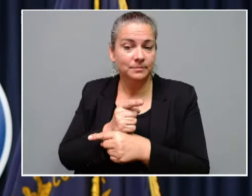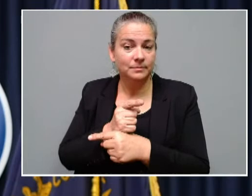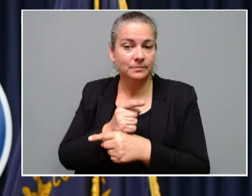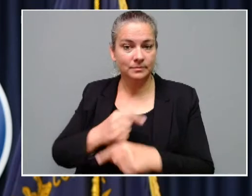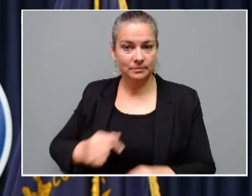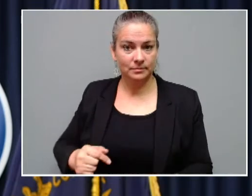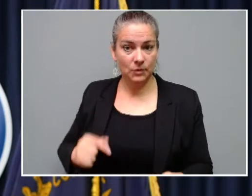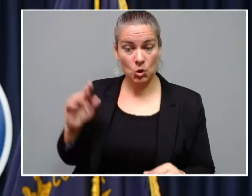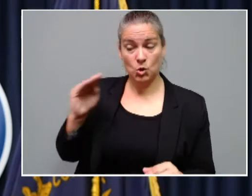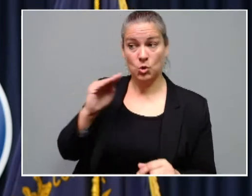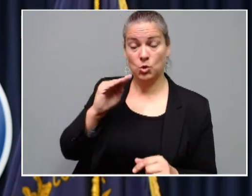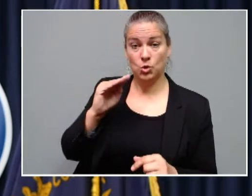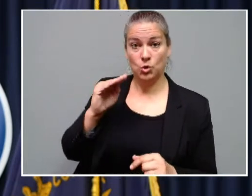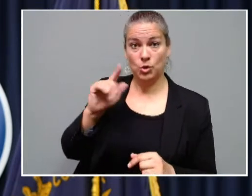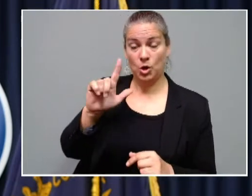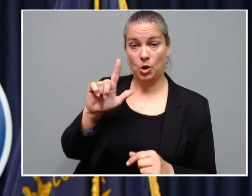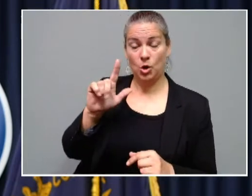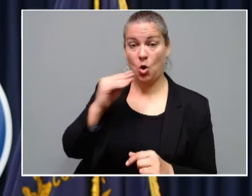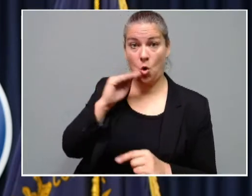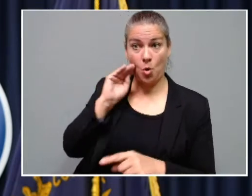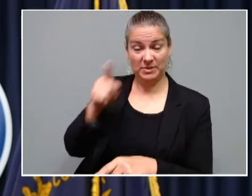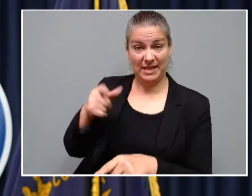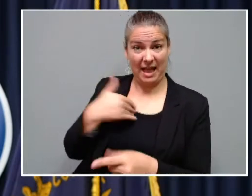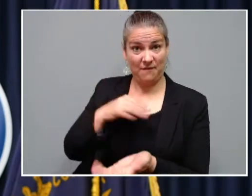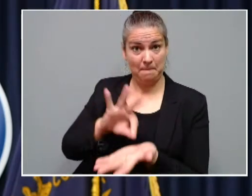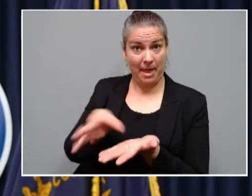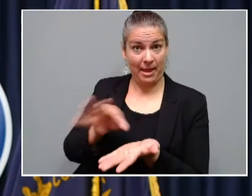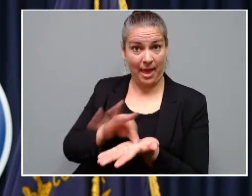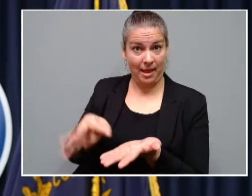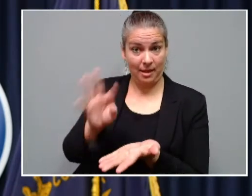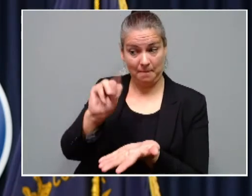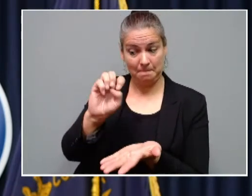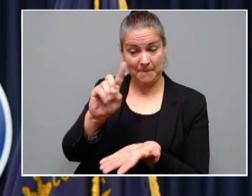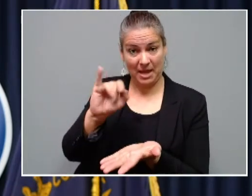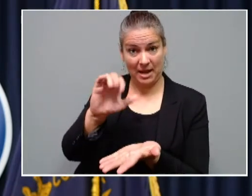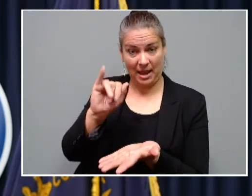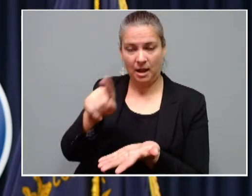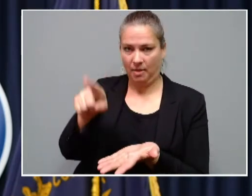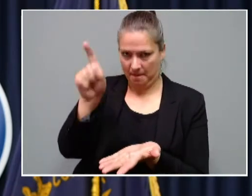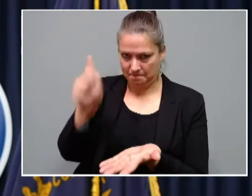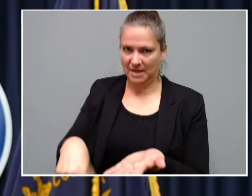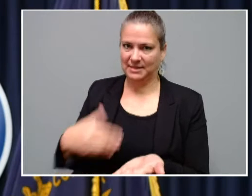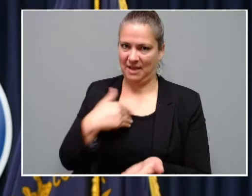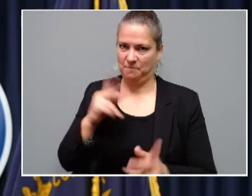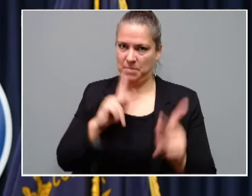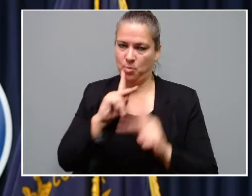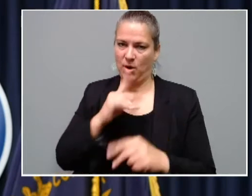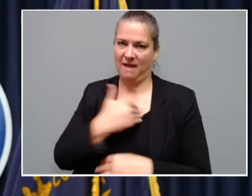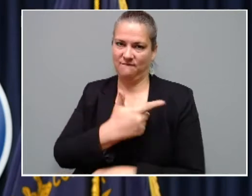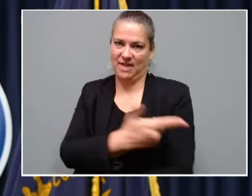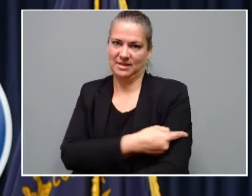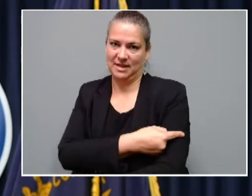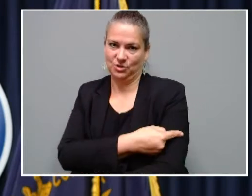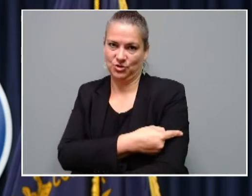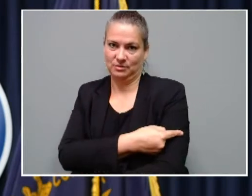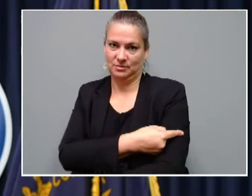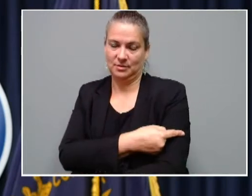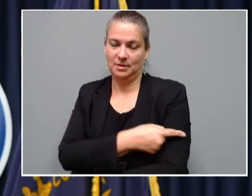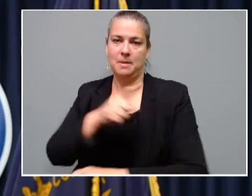homes that take Medicaid now have to have people to get vaccinated or to meet a